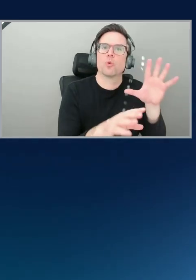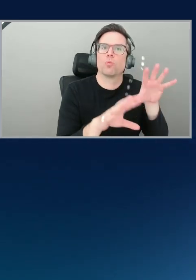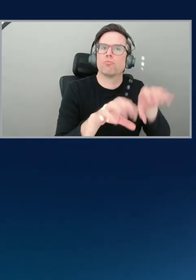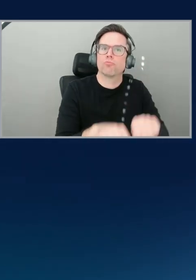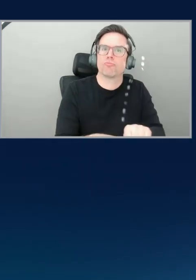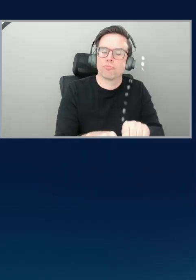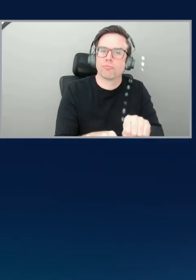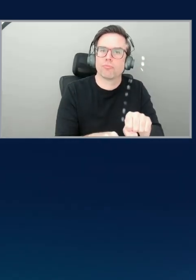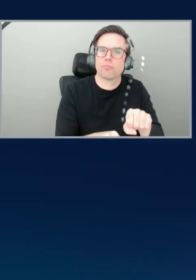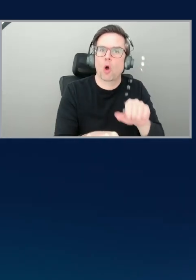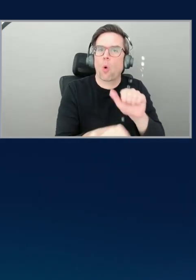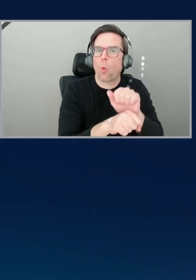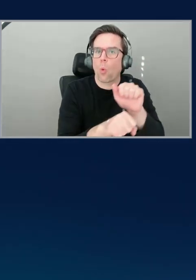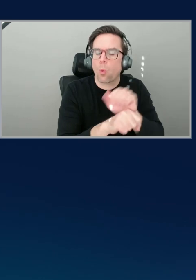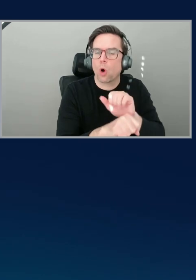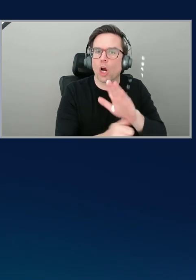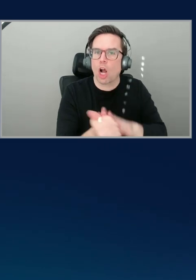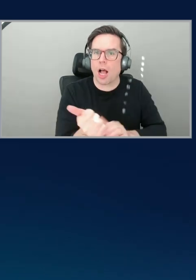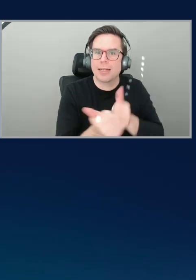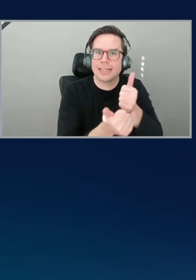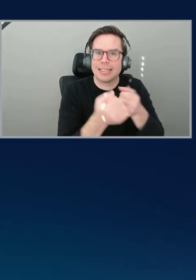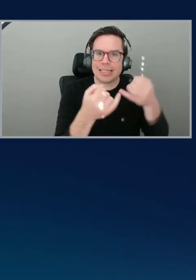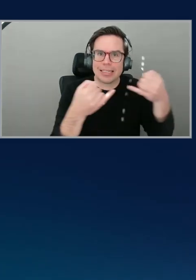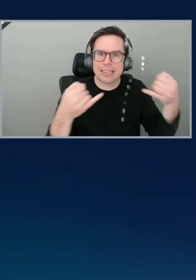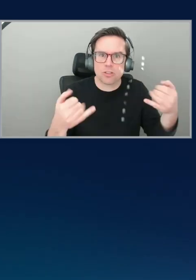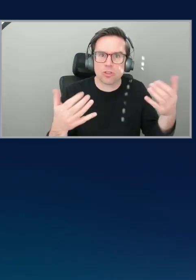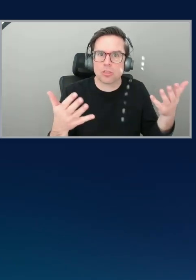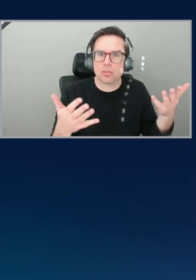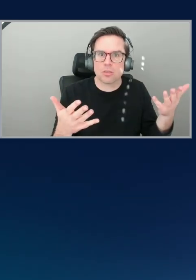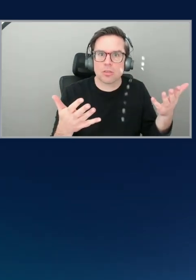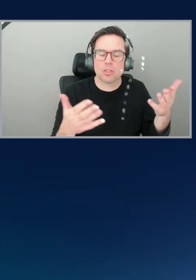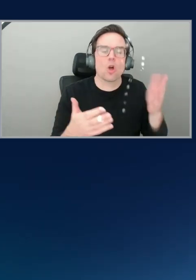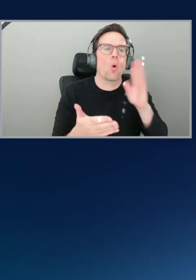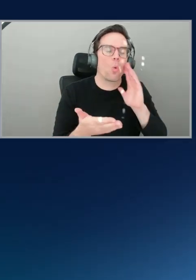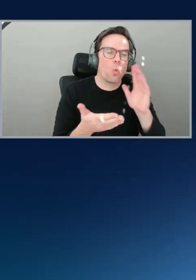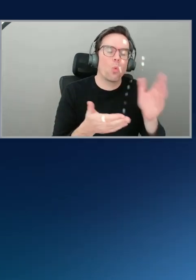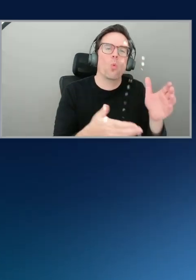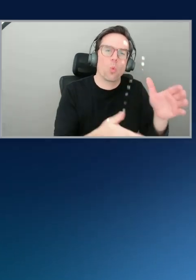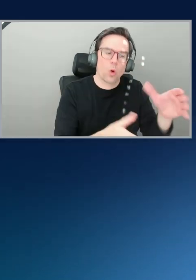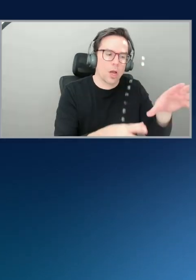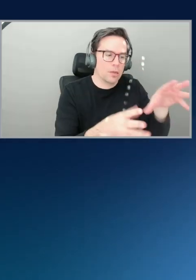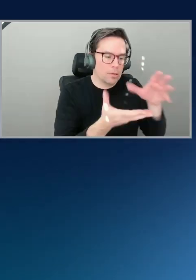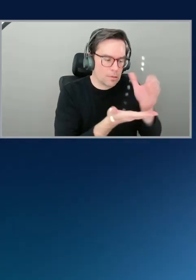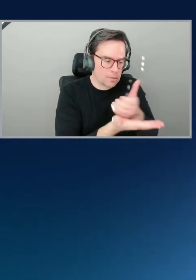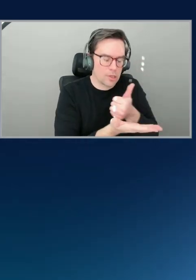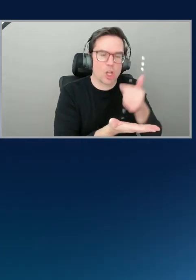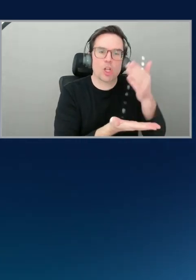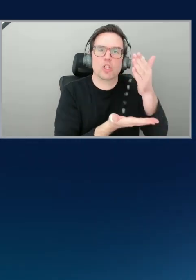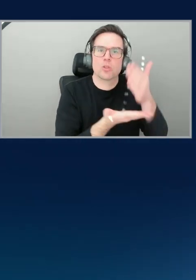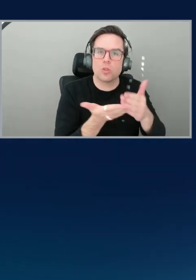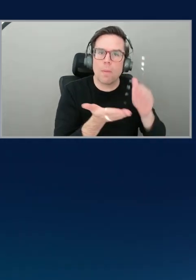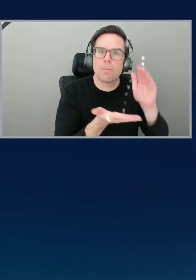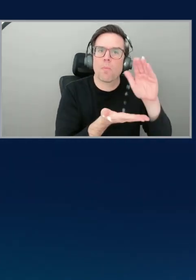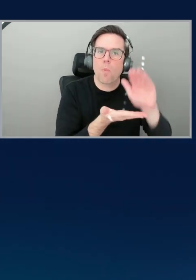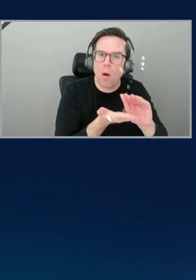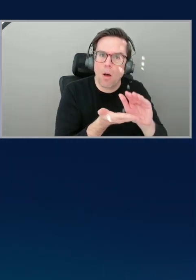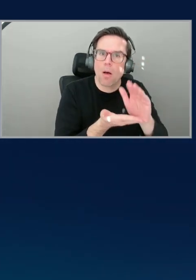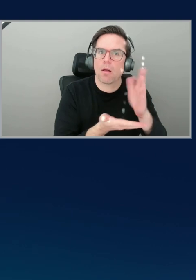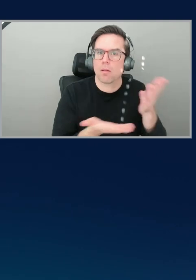it. It'd be hard to update and look at 5 million lines of code. Yeah, and Well, this like brings to mind for me